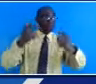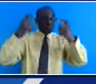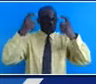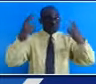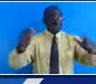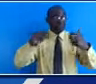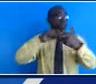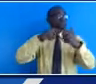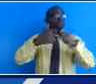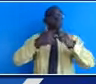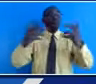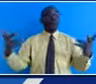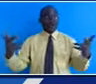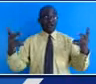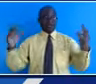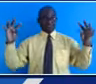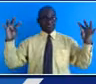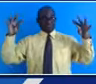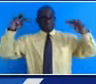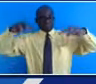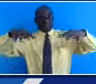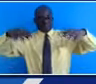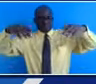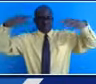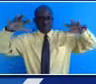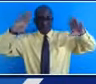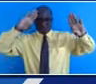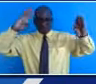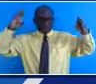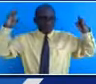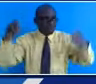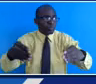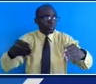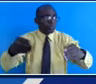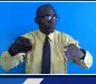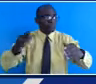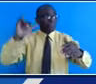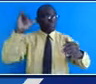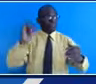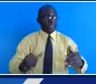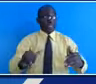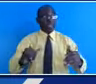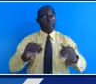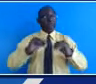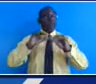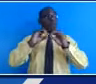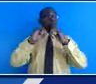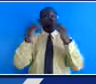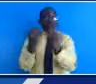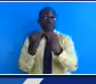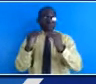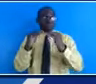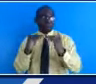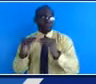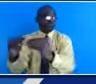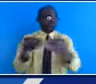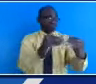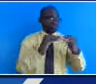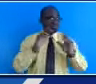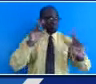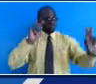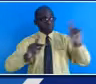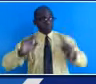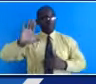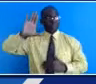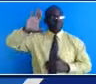try, certainly, as people express their First Amendment right to assemble and speak, that they have that opportunity, they do it peaceably,